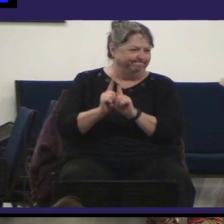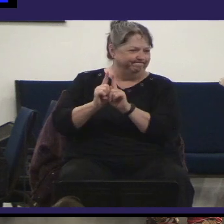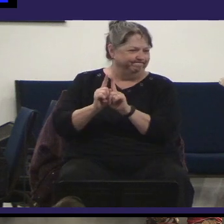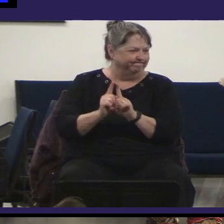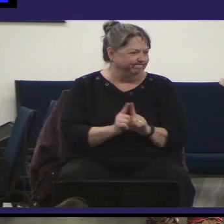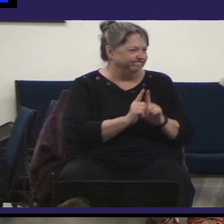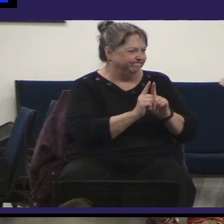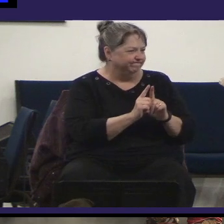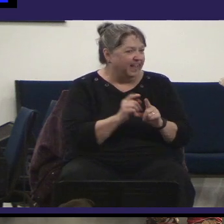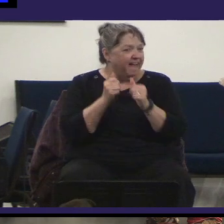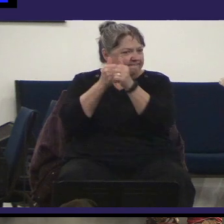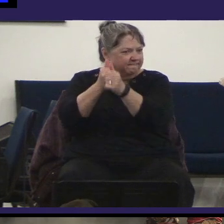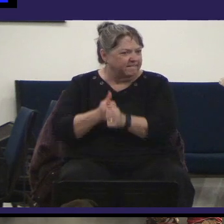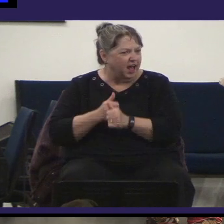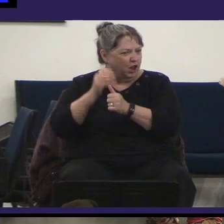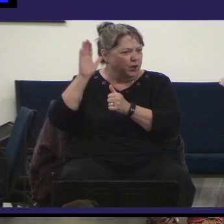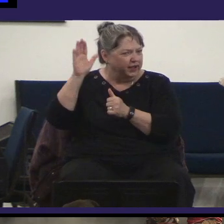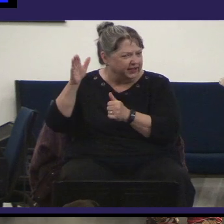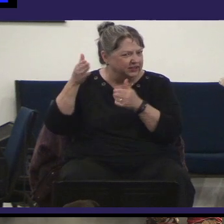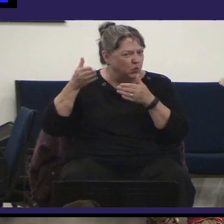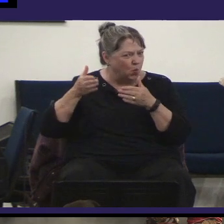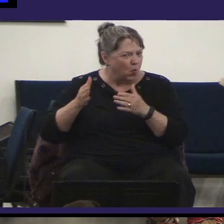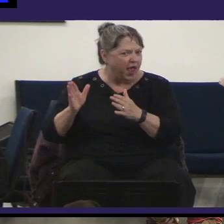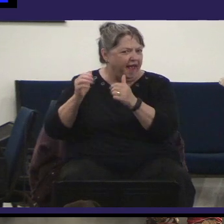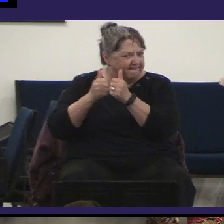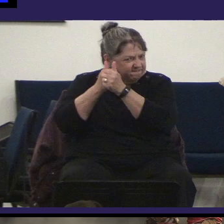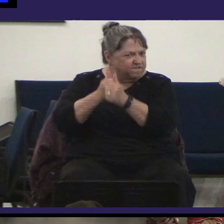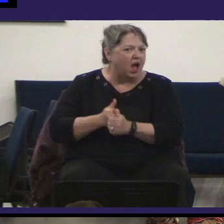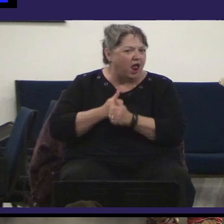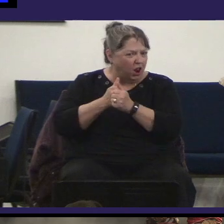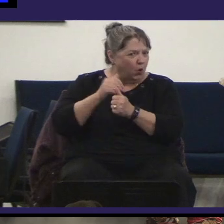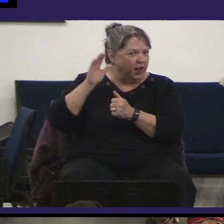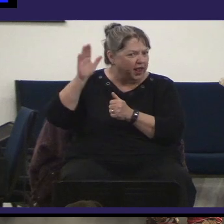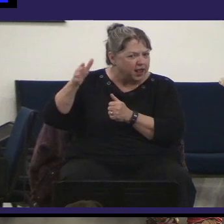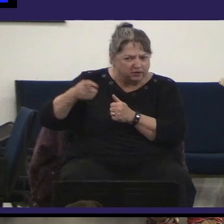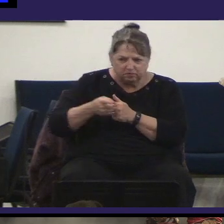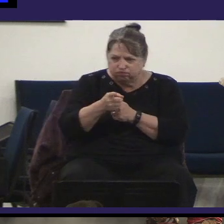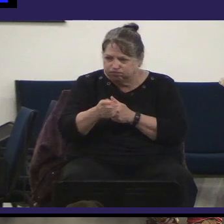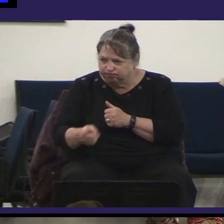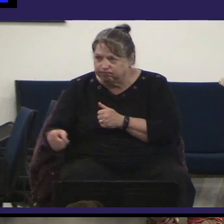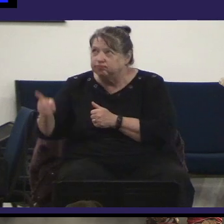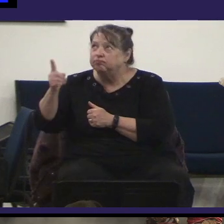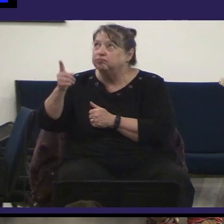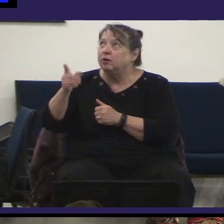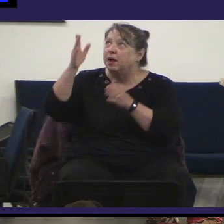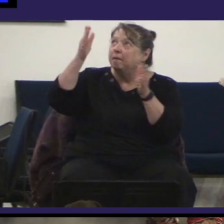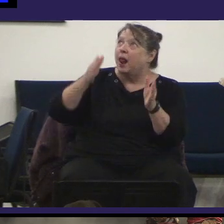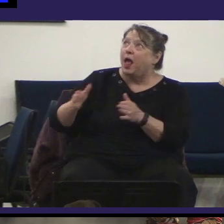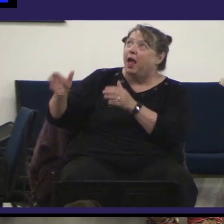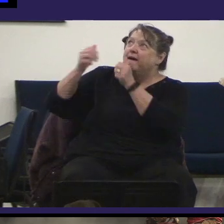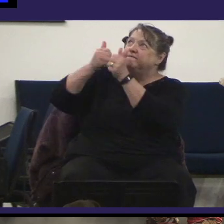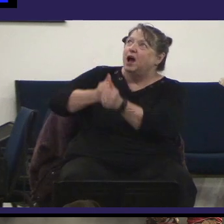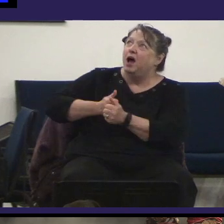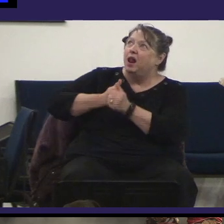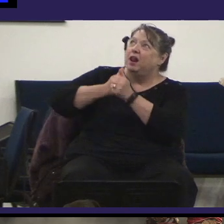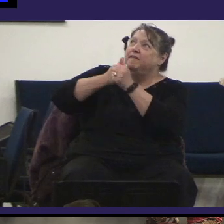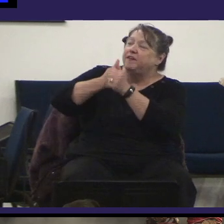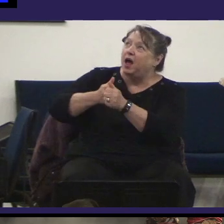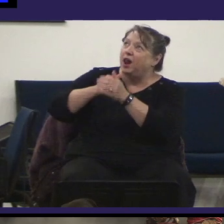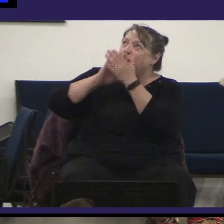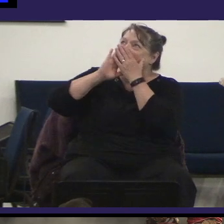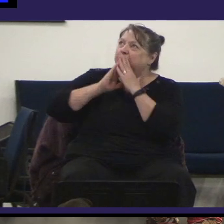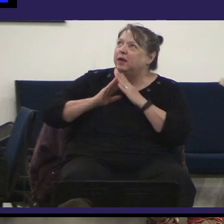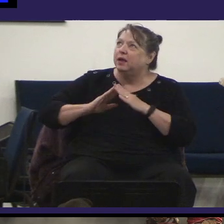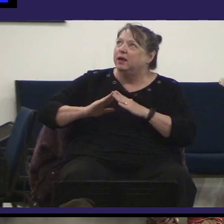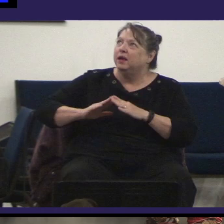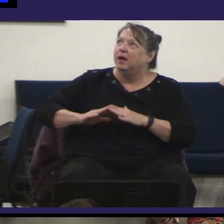his ways. We're living in his ways. We're following his lead, following his design, and we have his peace, and we want to share that